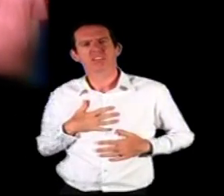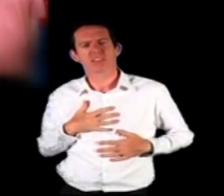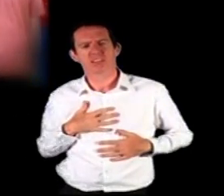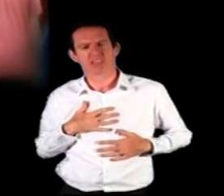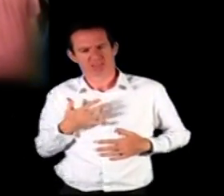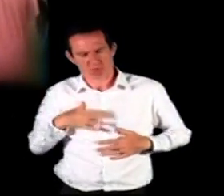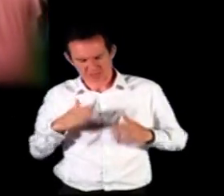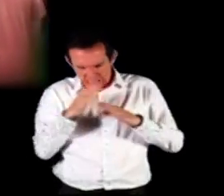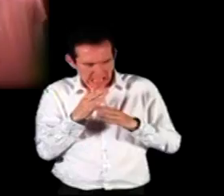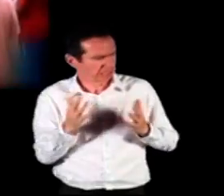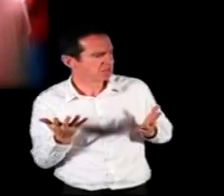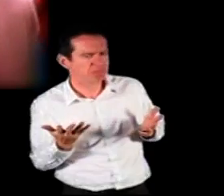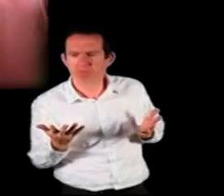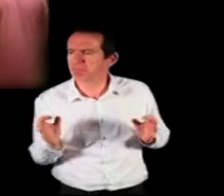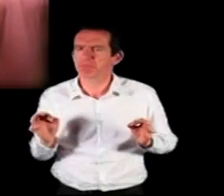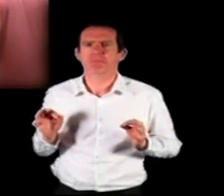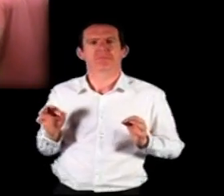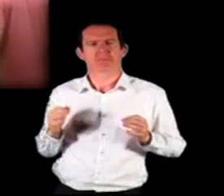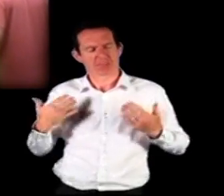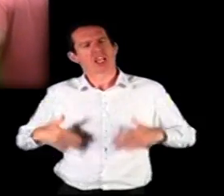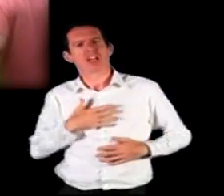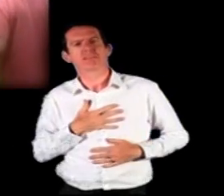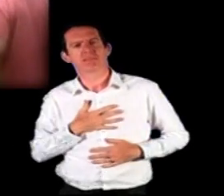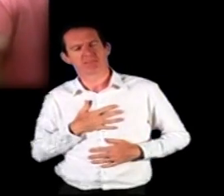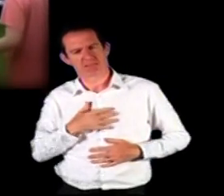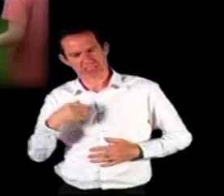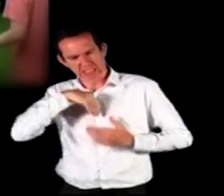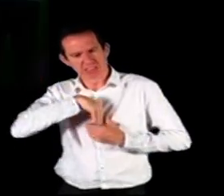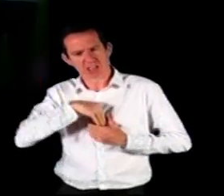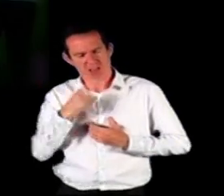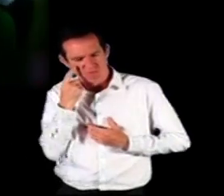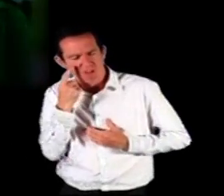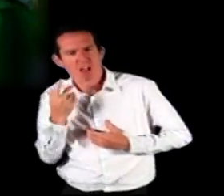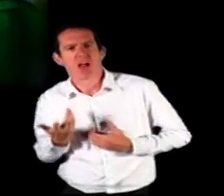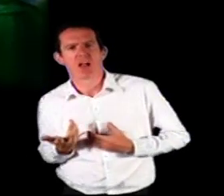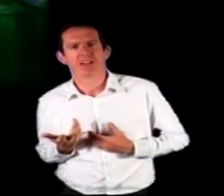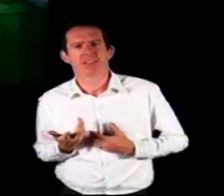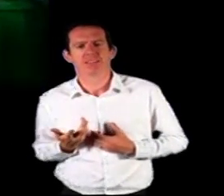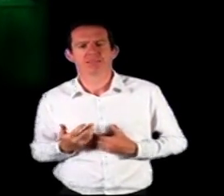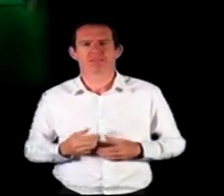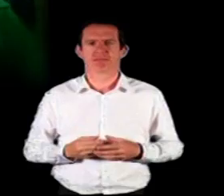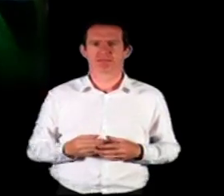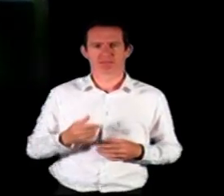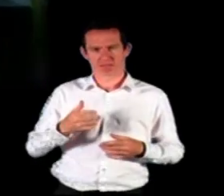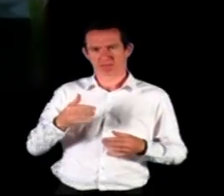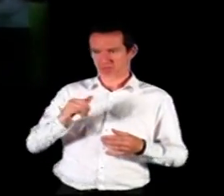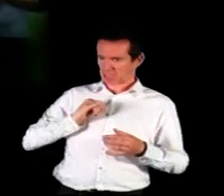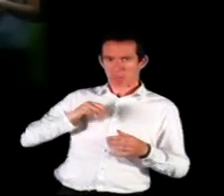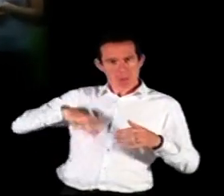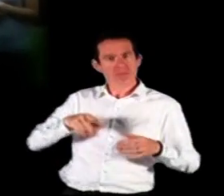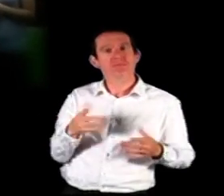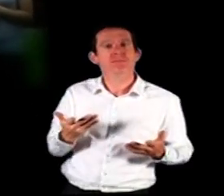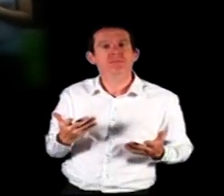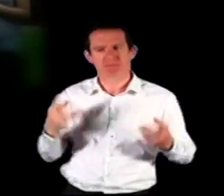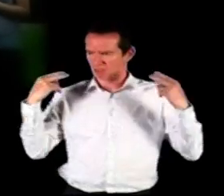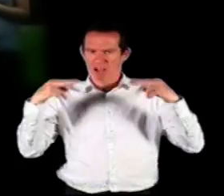got nowhere to hide. It hurts. I'm crying inside. Me. You don't want to be me. You